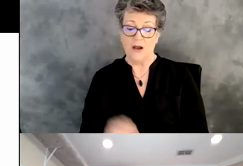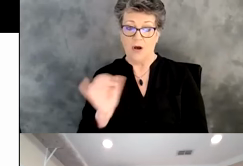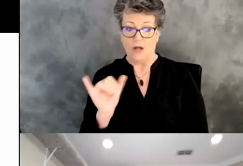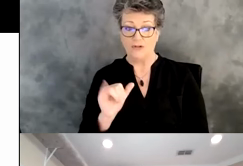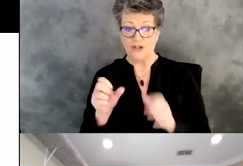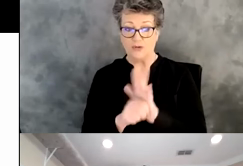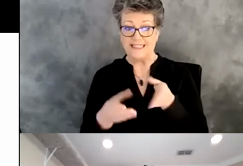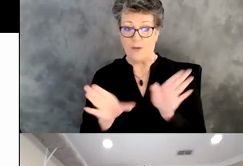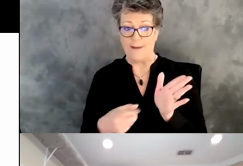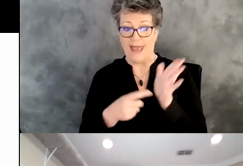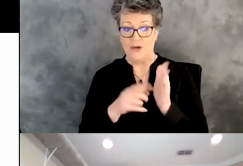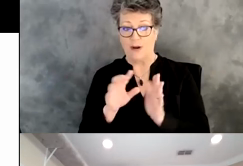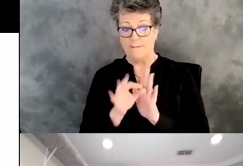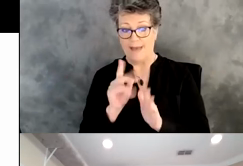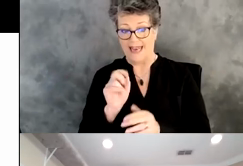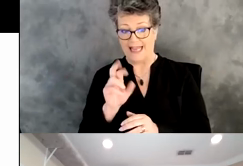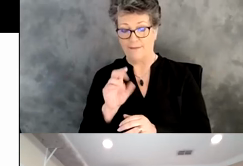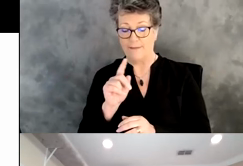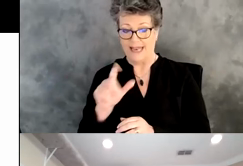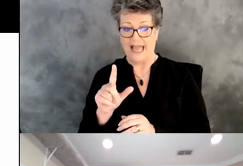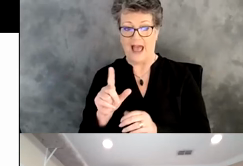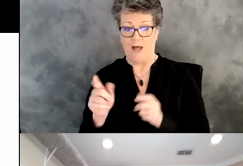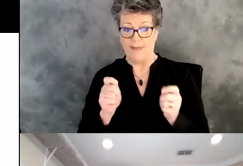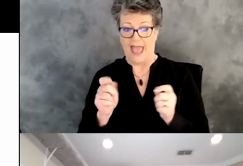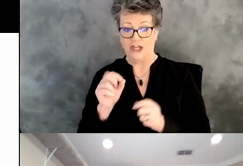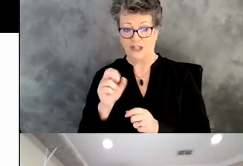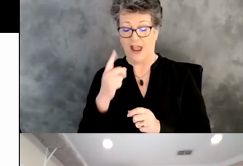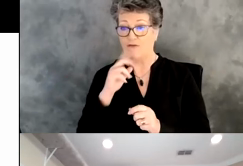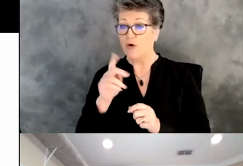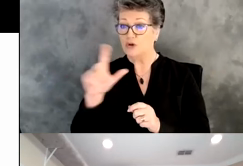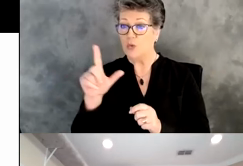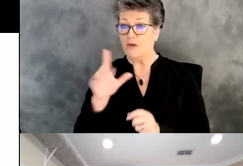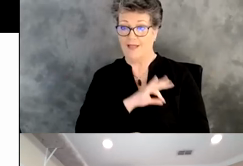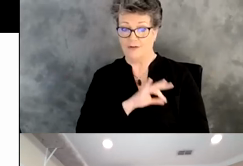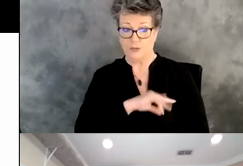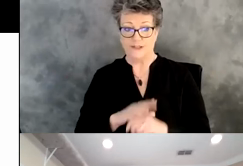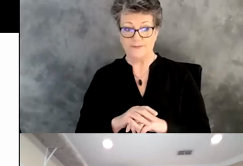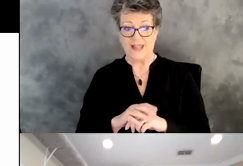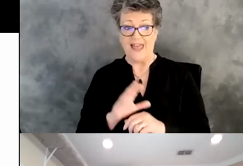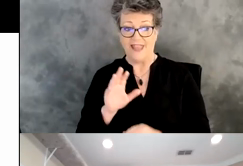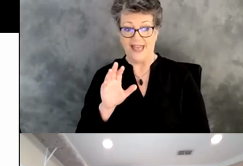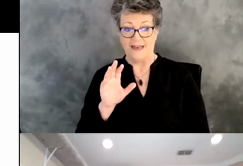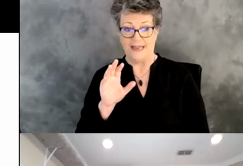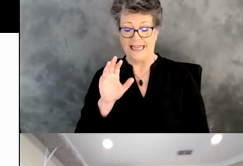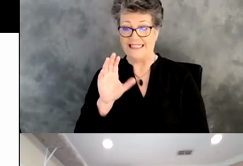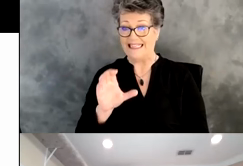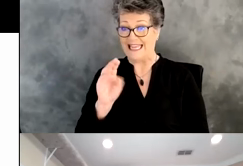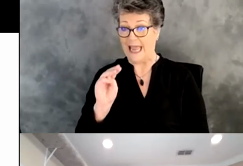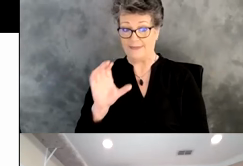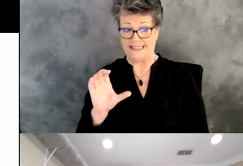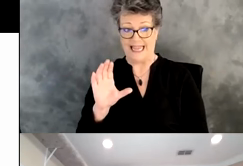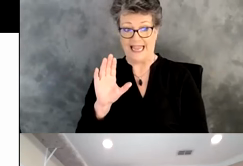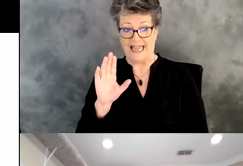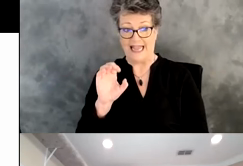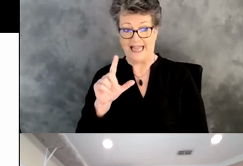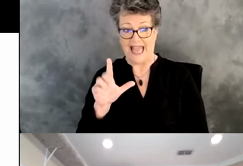statewide mandatory Medi-Cal managed care for dual eligibles. And then CalMediConnect will be ending at the end of this year,